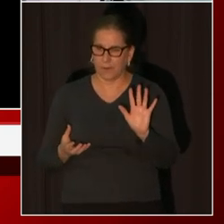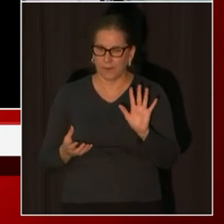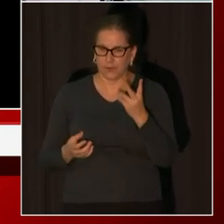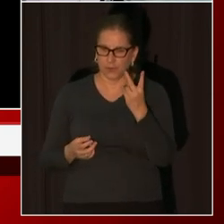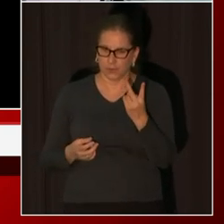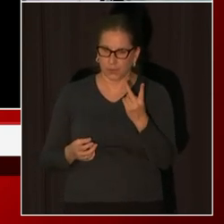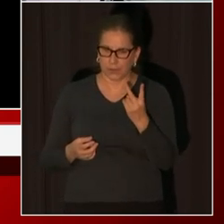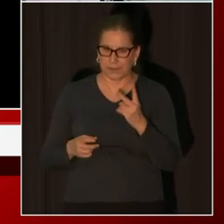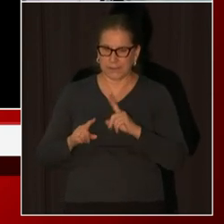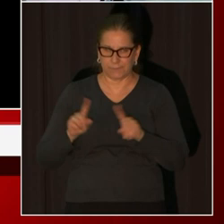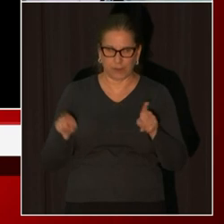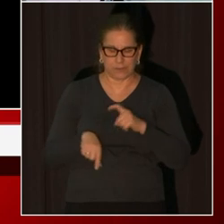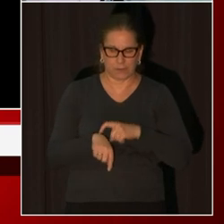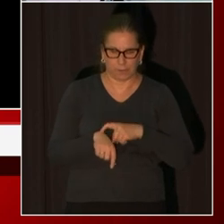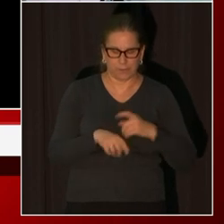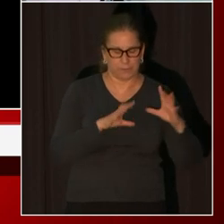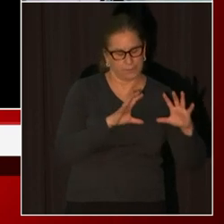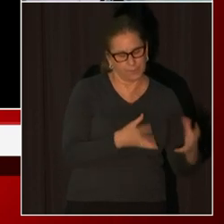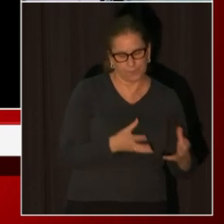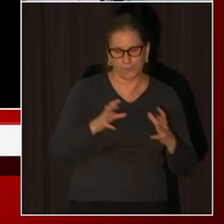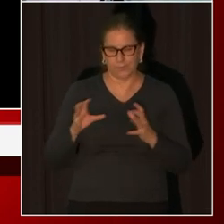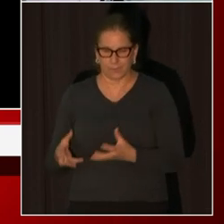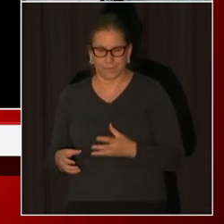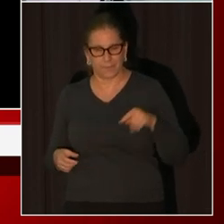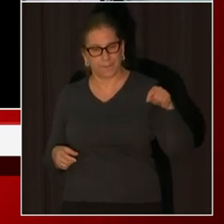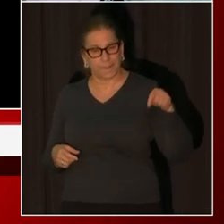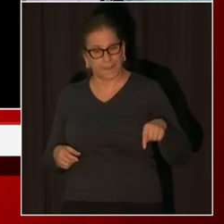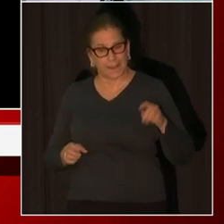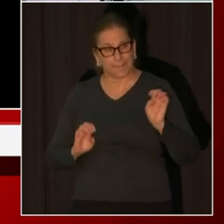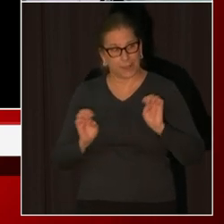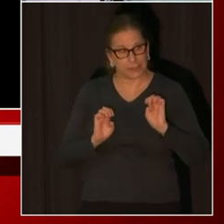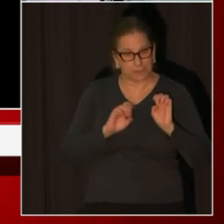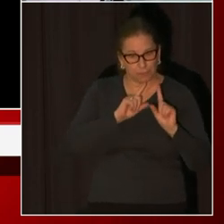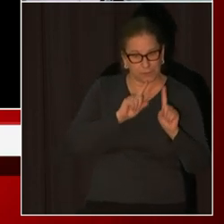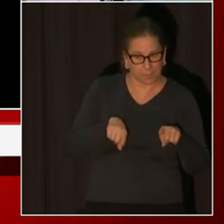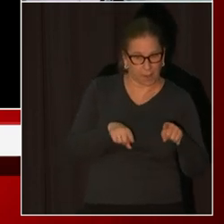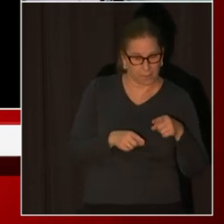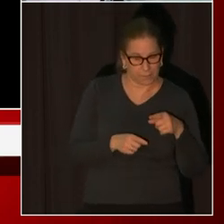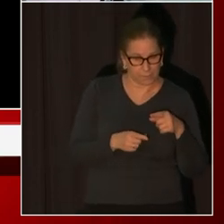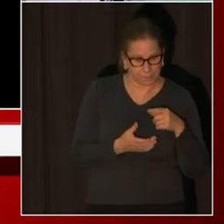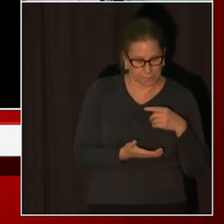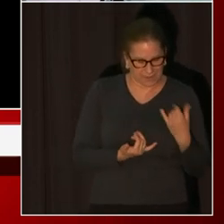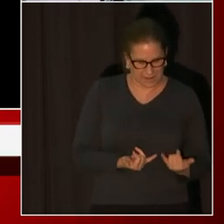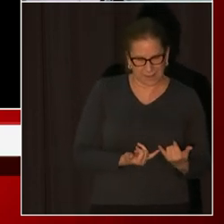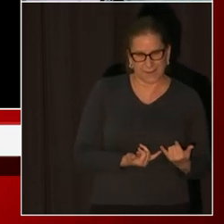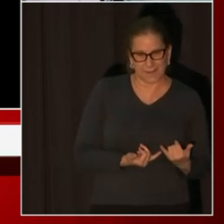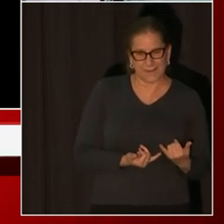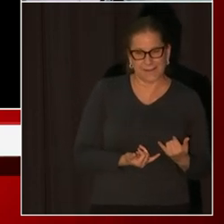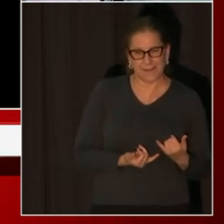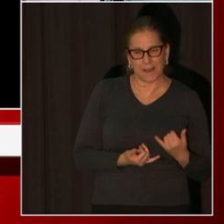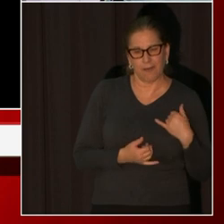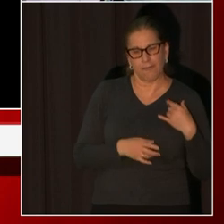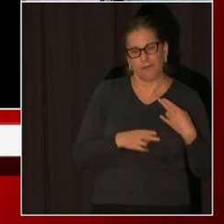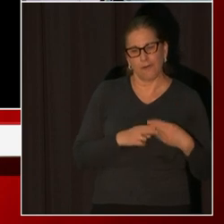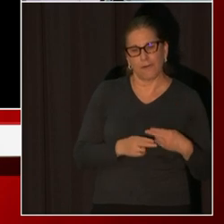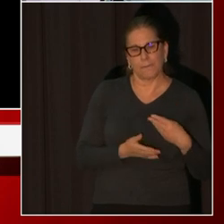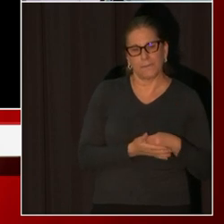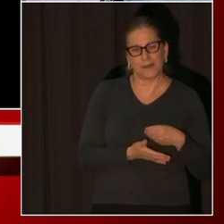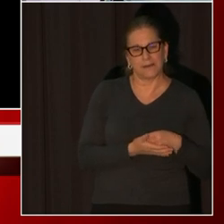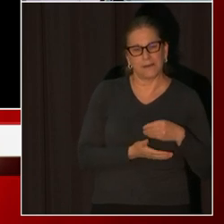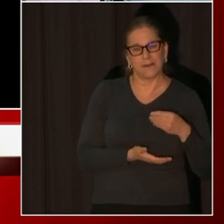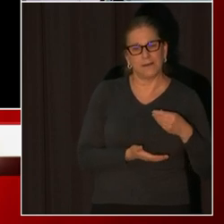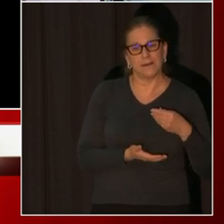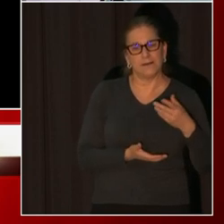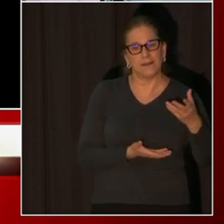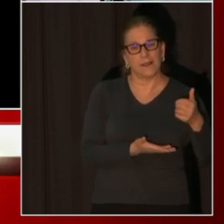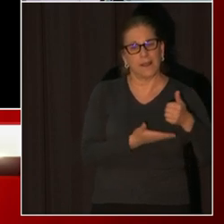coming. One in the emergency response period, and we're using federal assistance to help us with increased demand for benefits, for